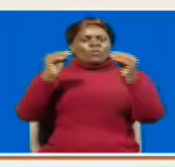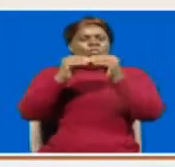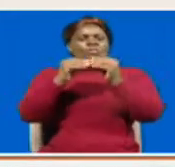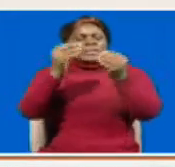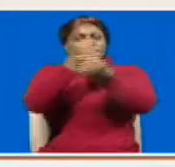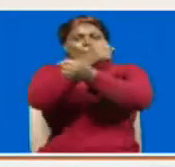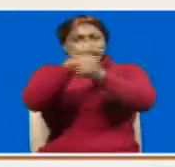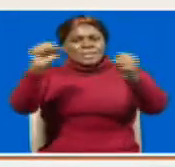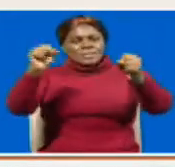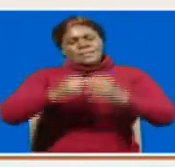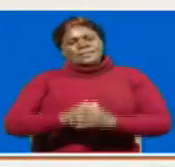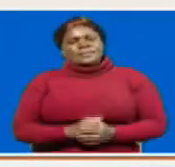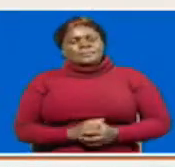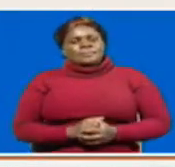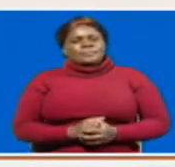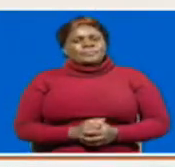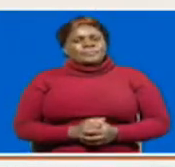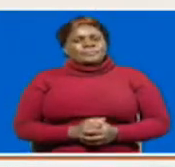president.